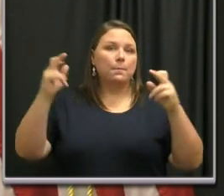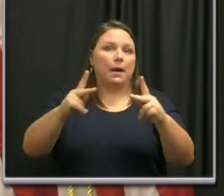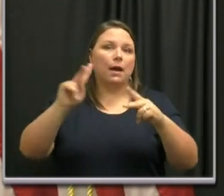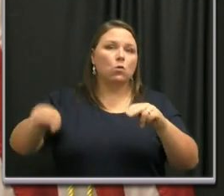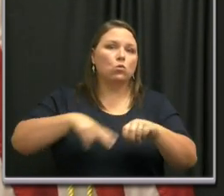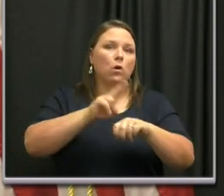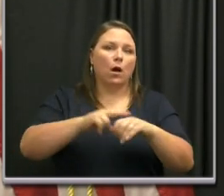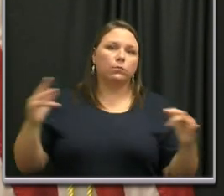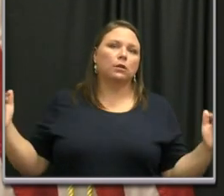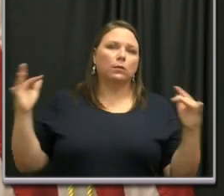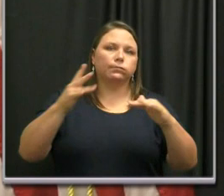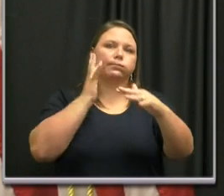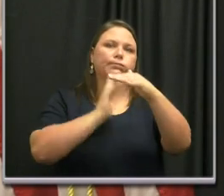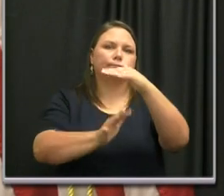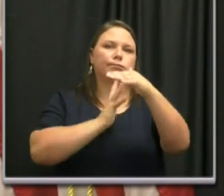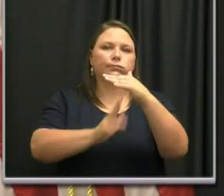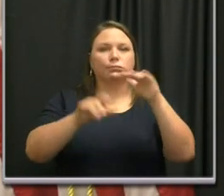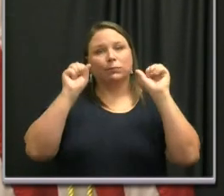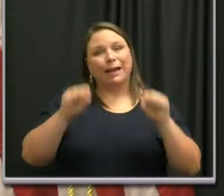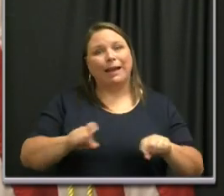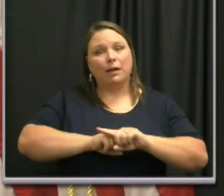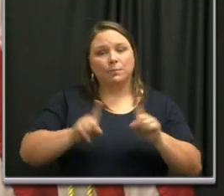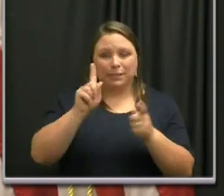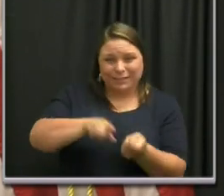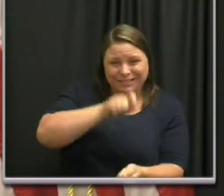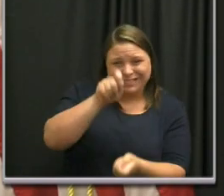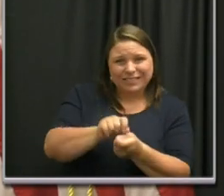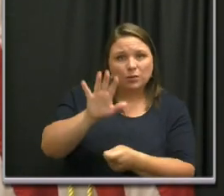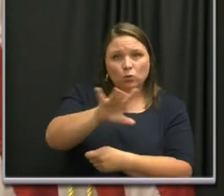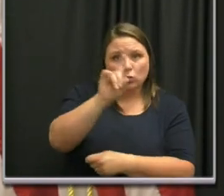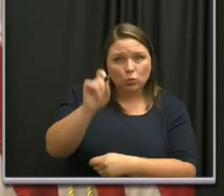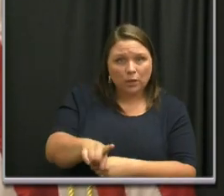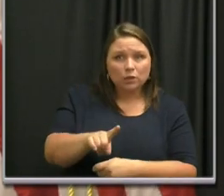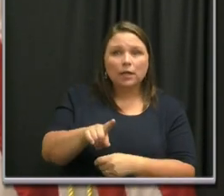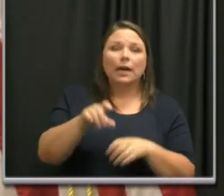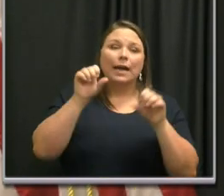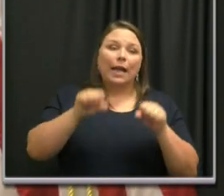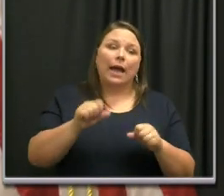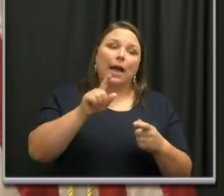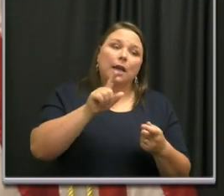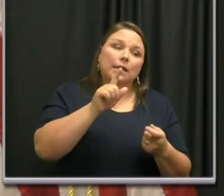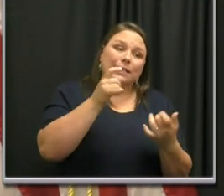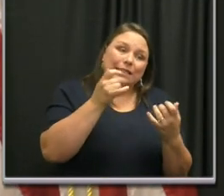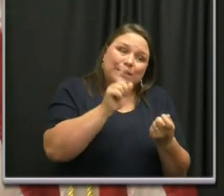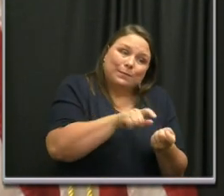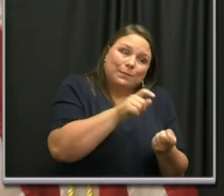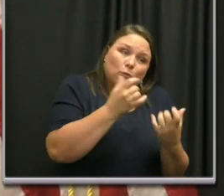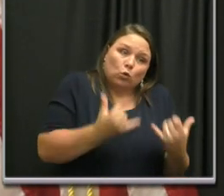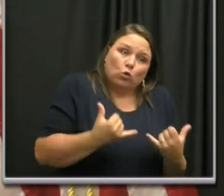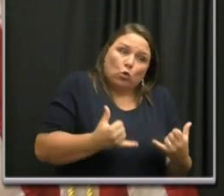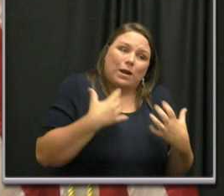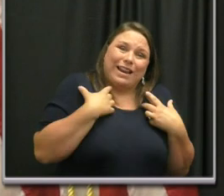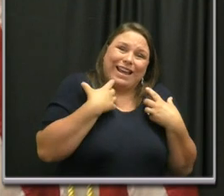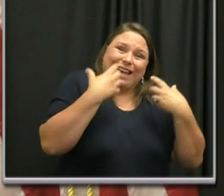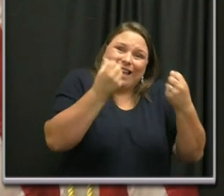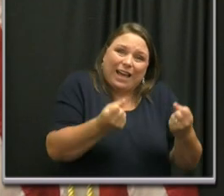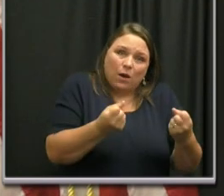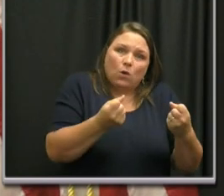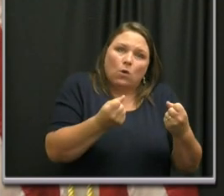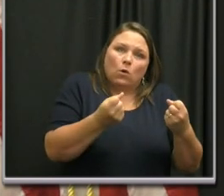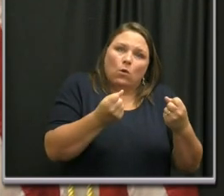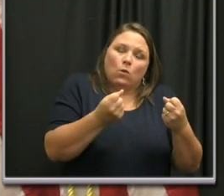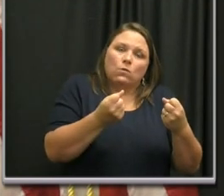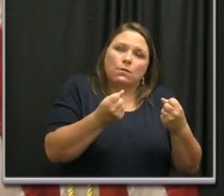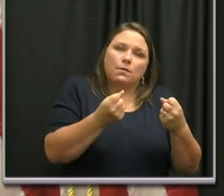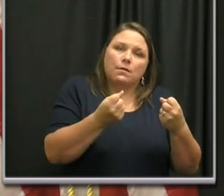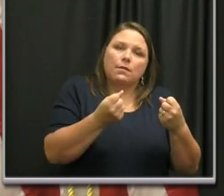to business as normal. But of course, the specifics of your question is, would current health protocols allow an indoor gathering of that size? Of